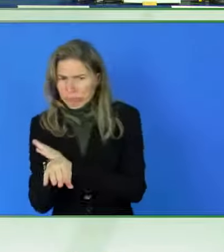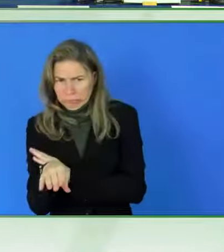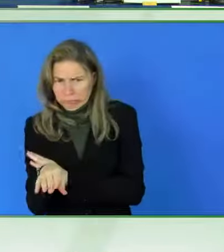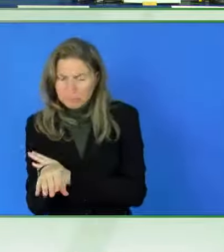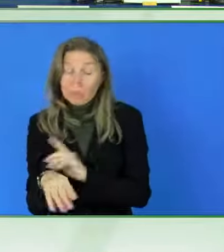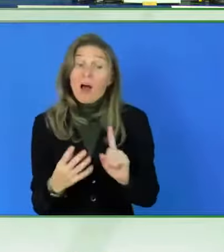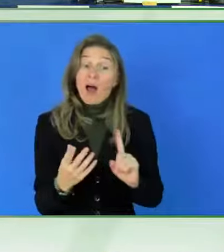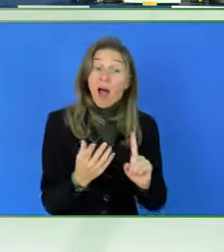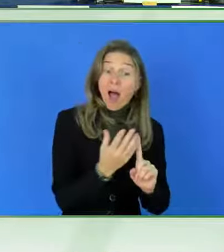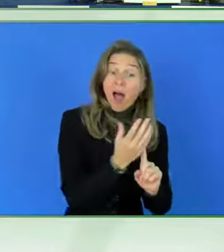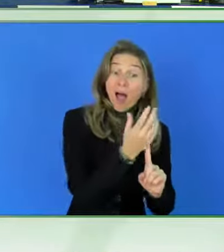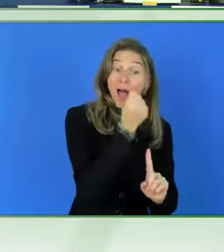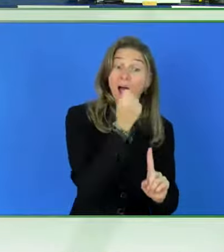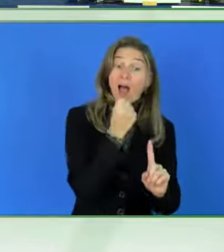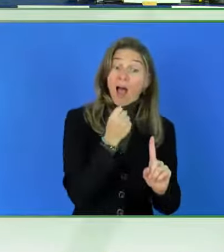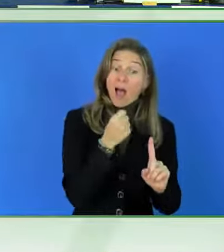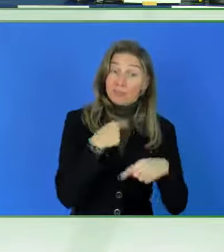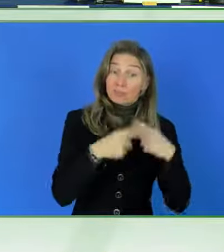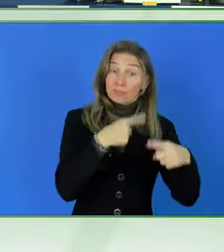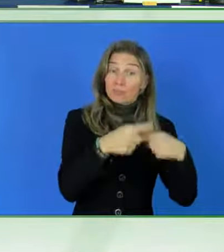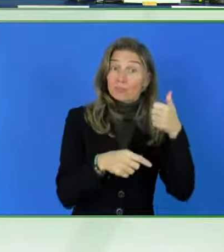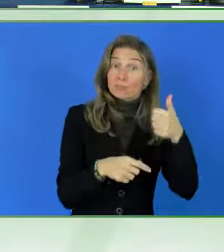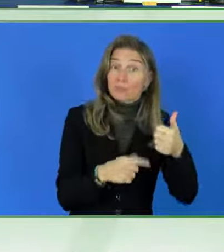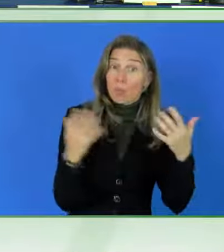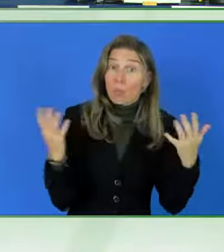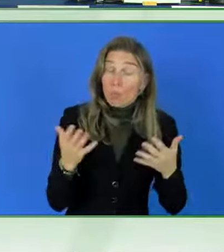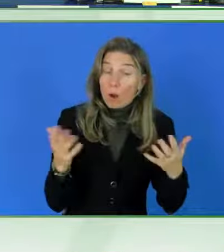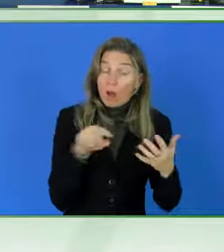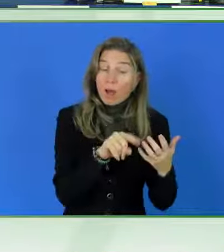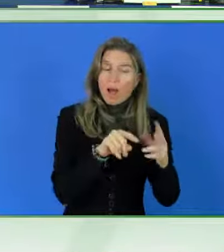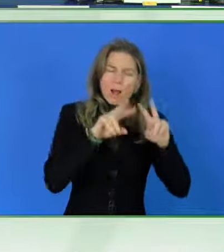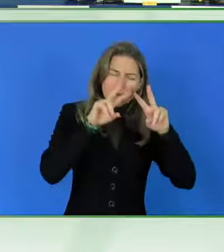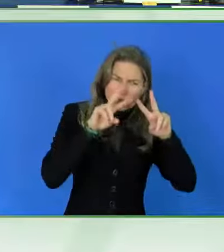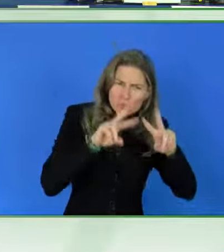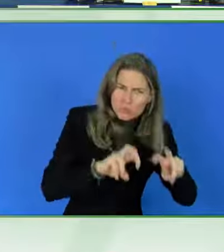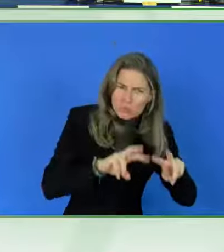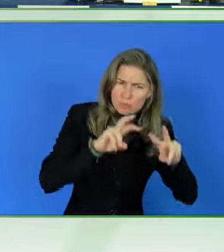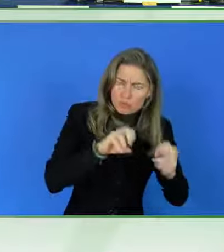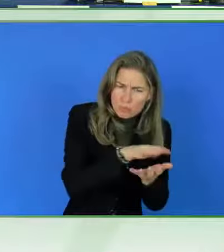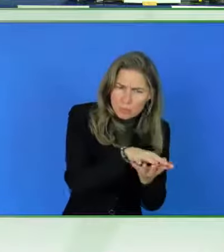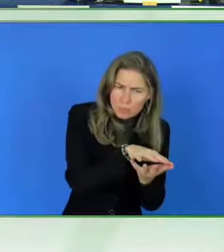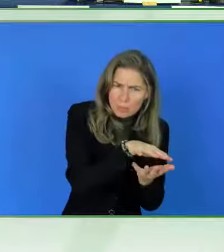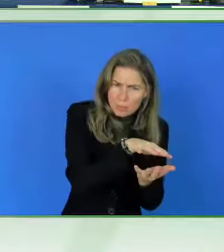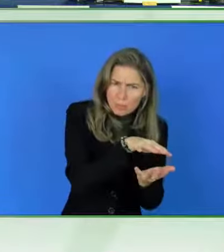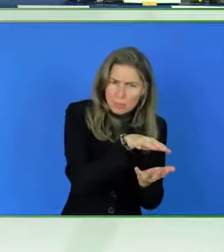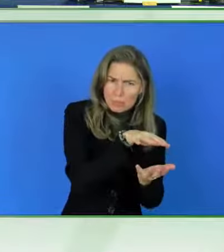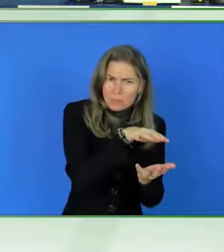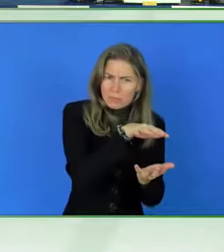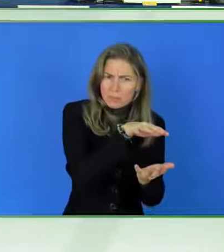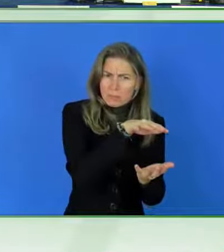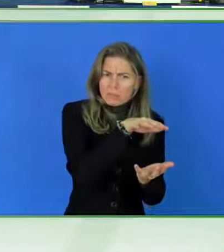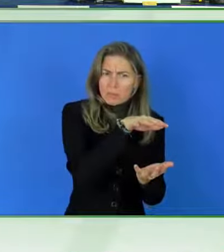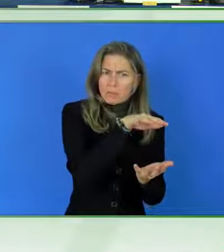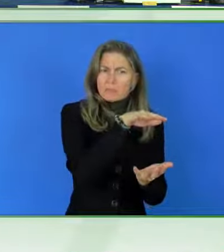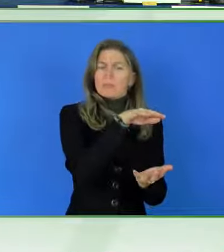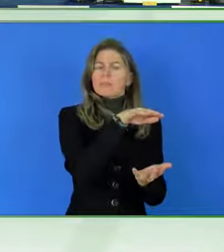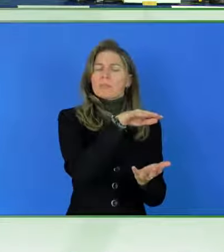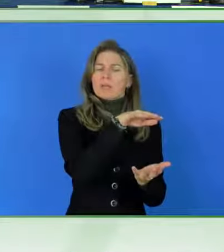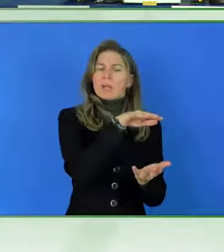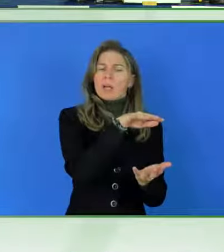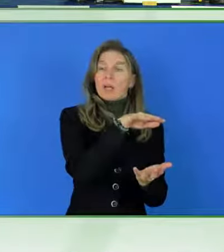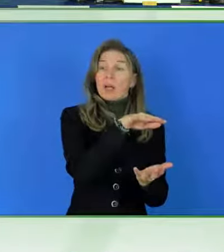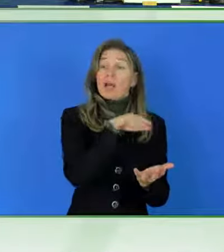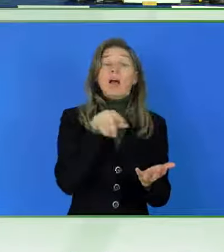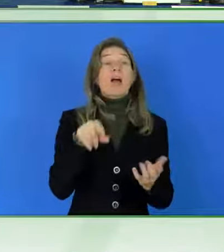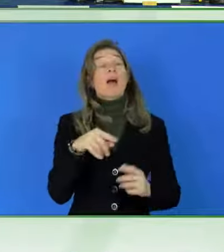established this enormous body of research into how to navigate vision-impaired people,